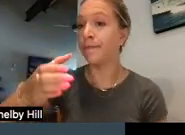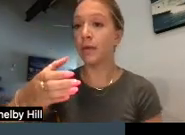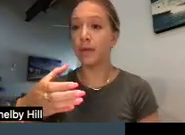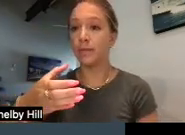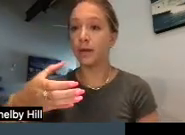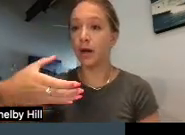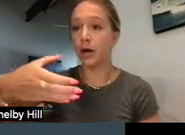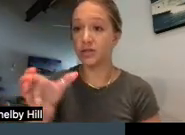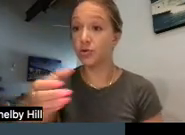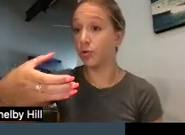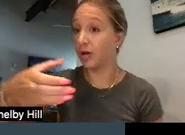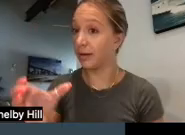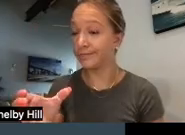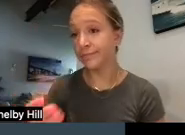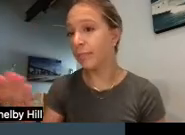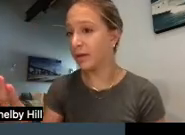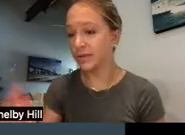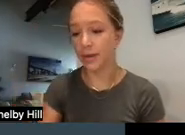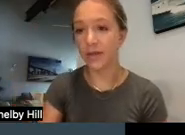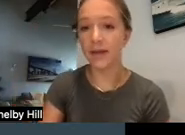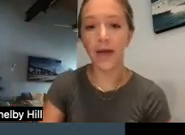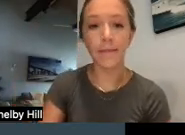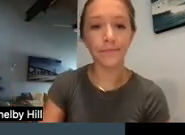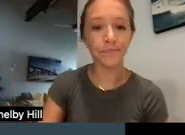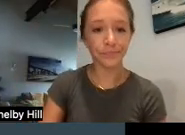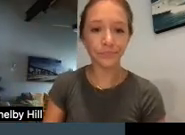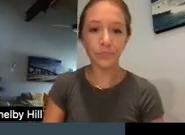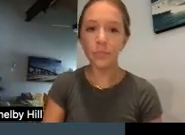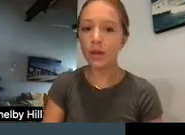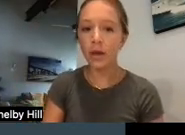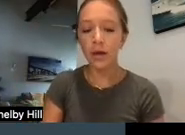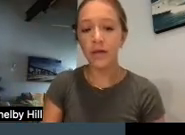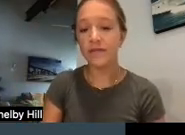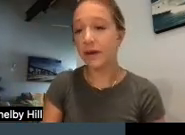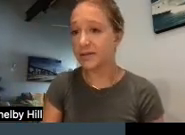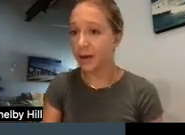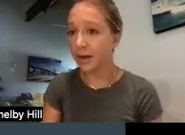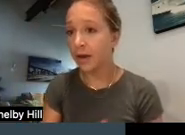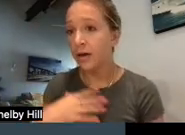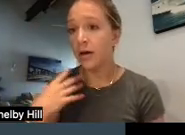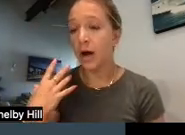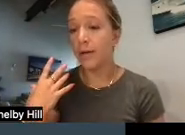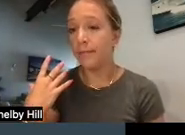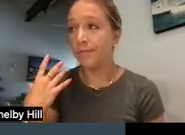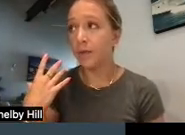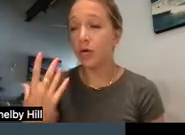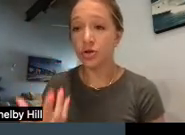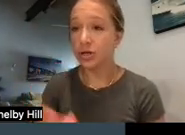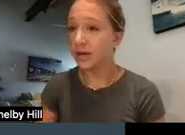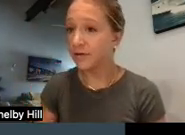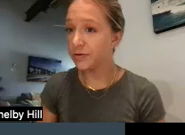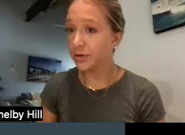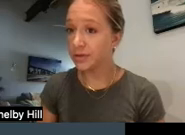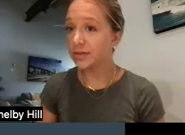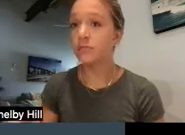drinking, maybe unscrewing, something like that. And then finger spelling.